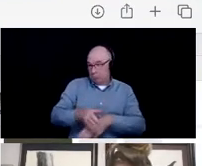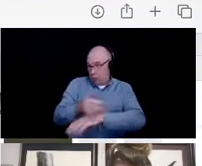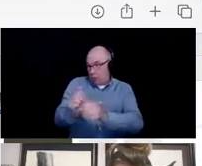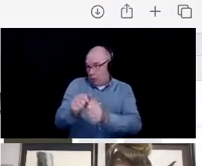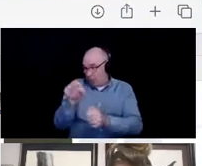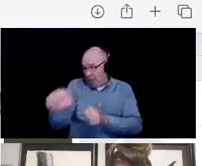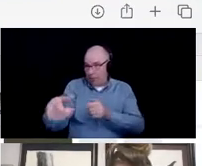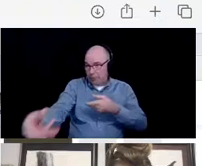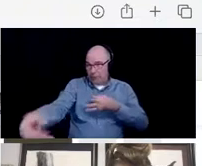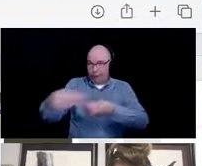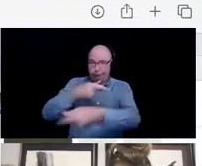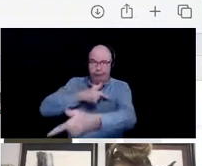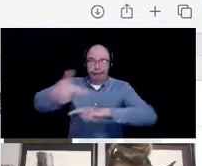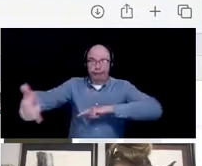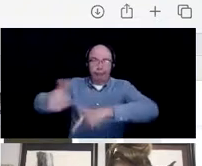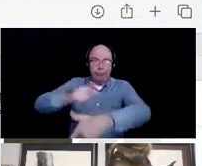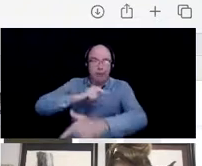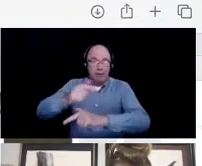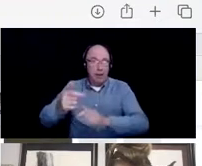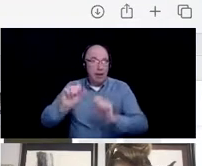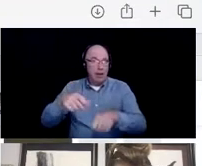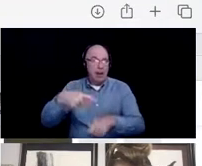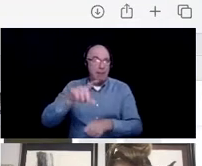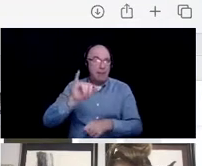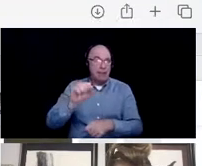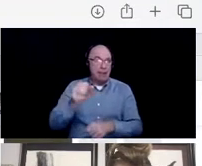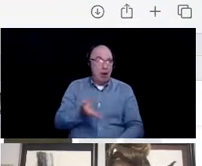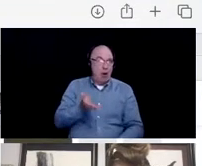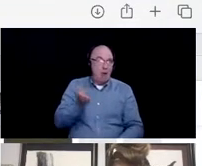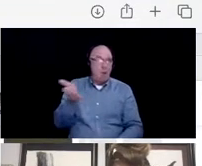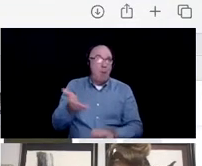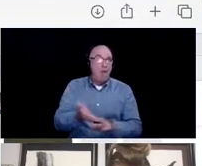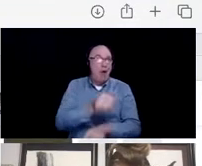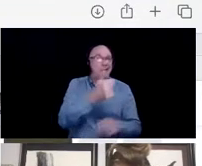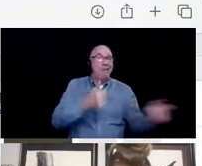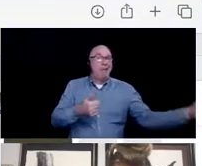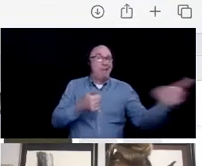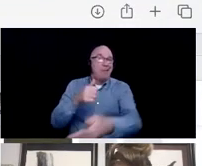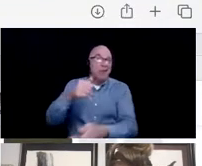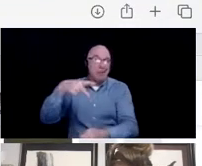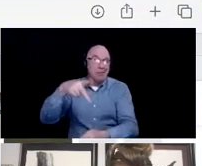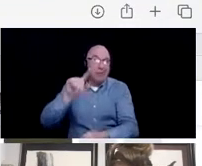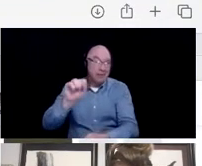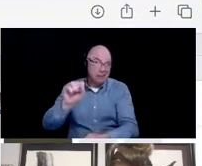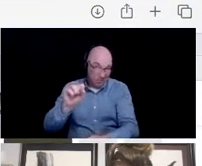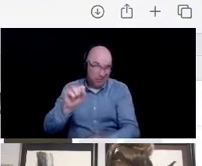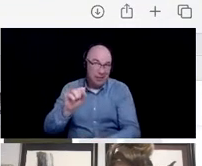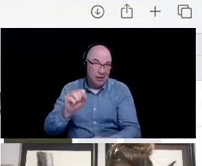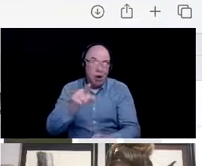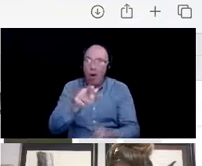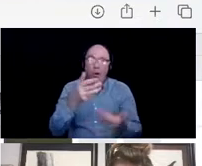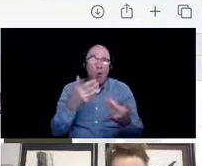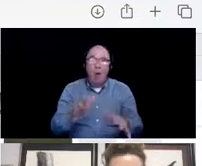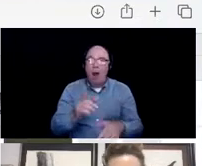to be offering them Plexus before somebody else does, right? You don't want to just be validation because